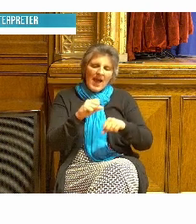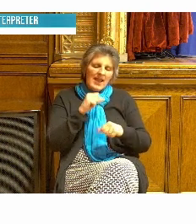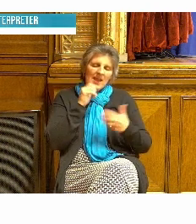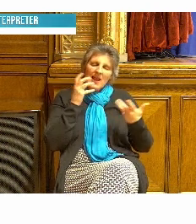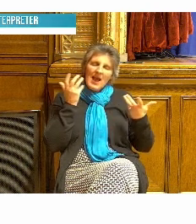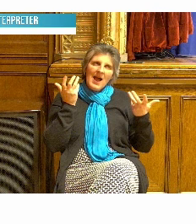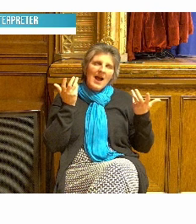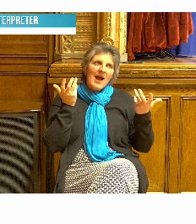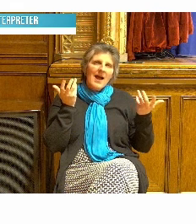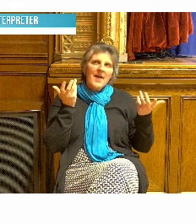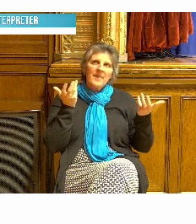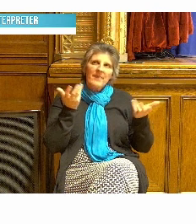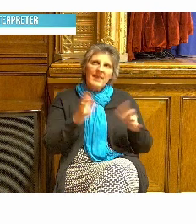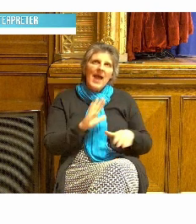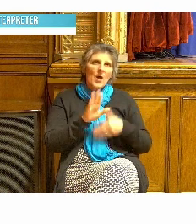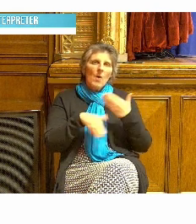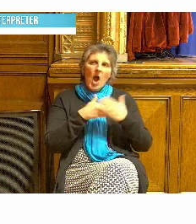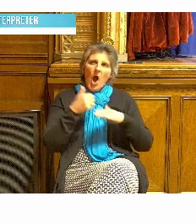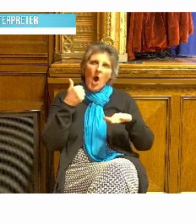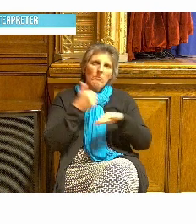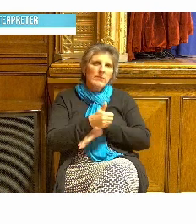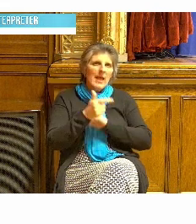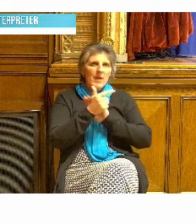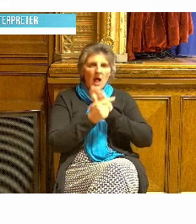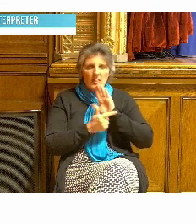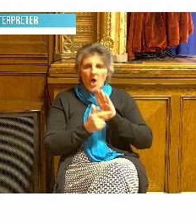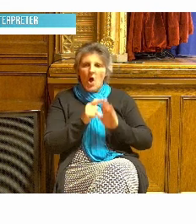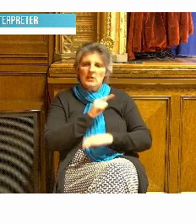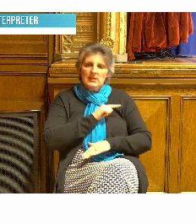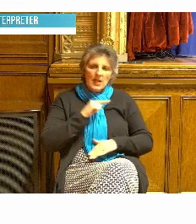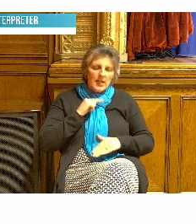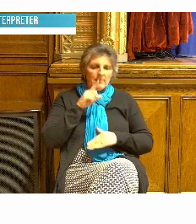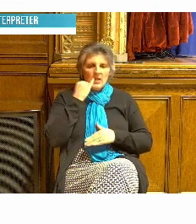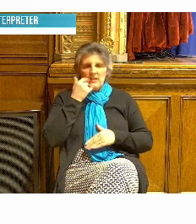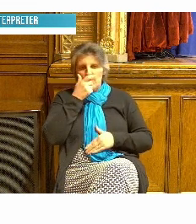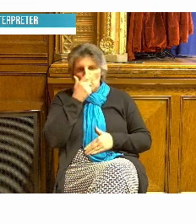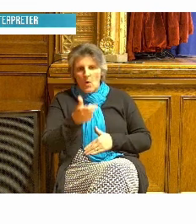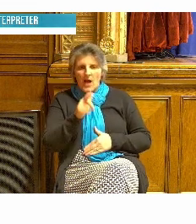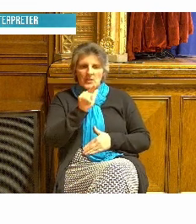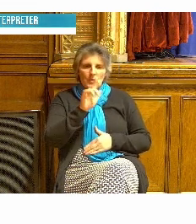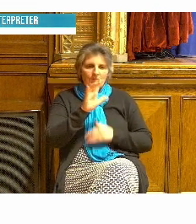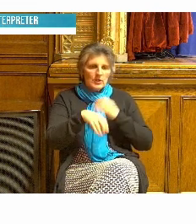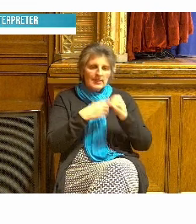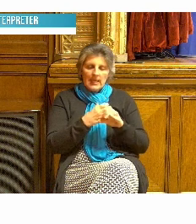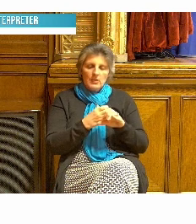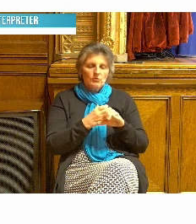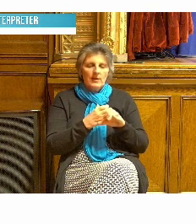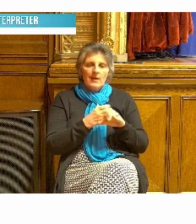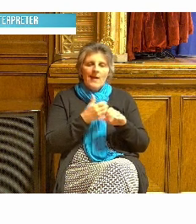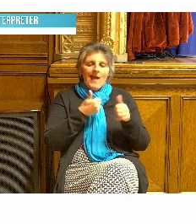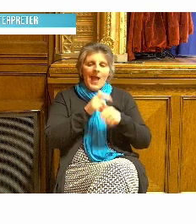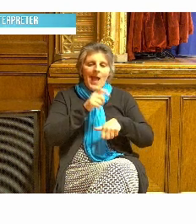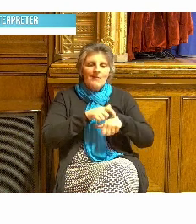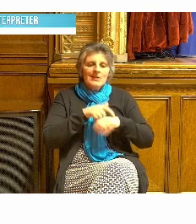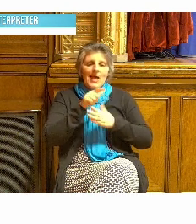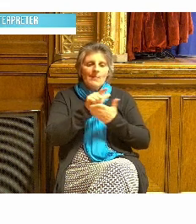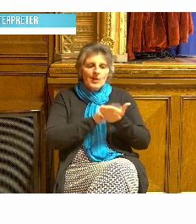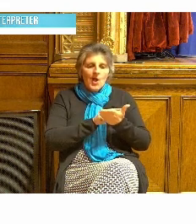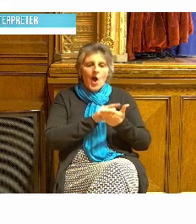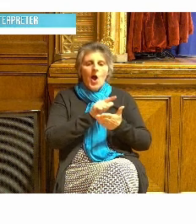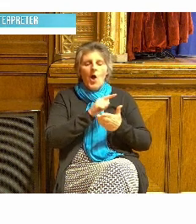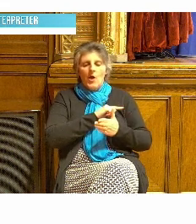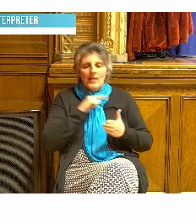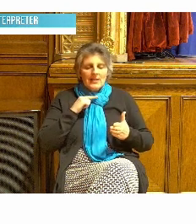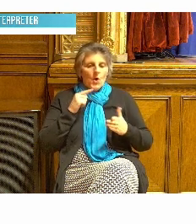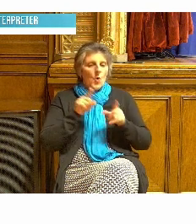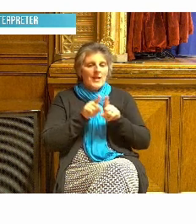really put all blame on laws and legislation, because if you're watching the 21st century, every time a law, a legislation,